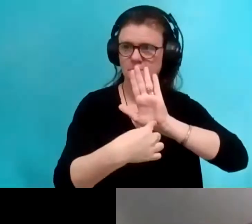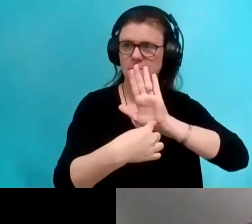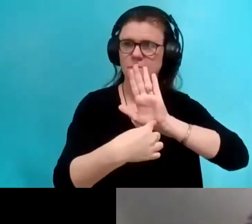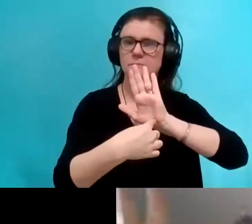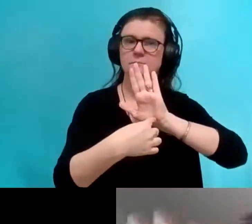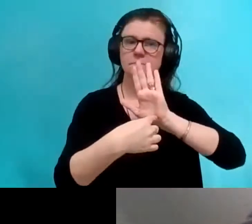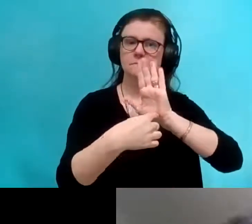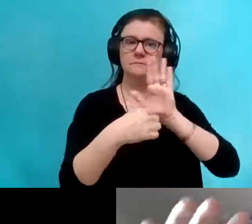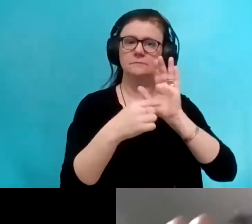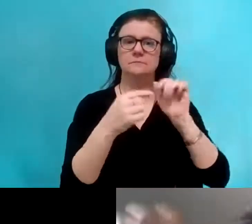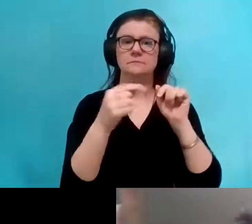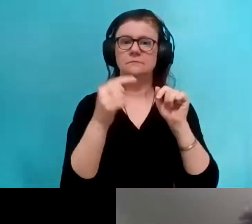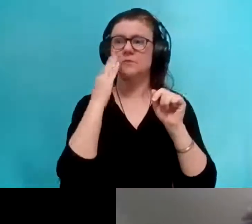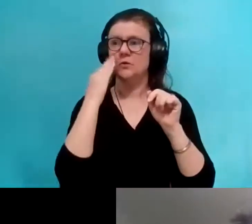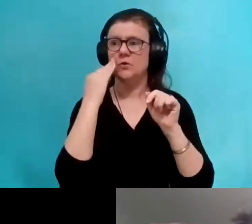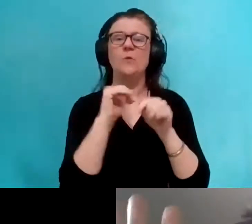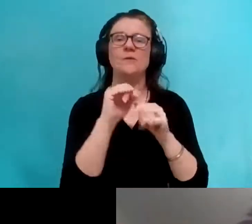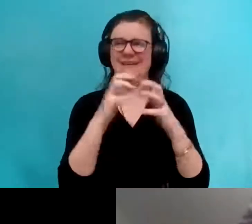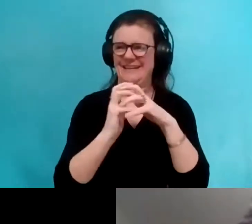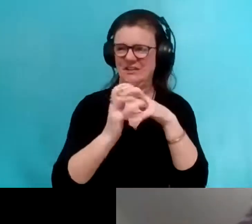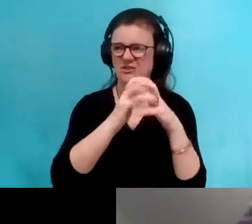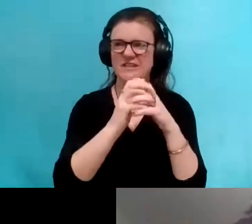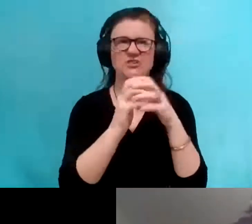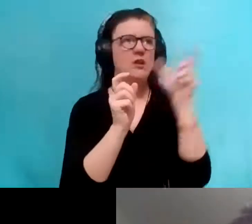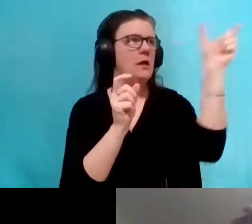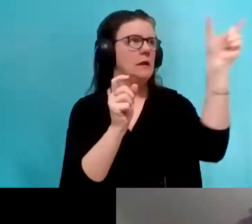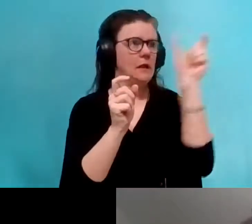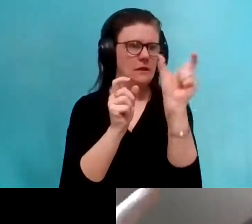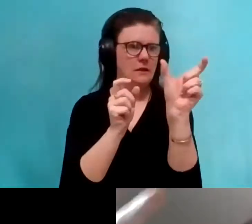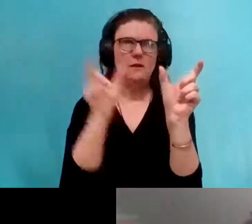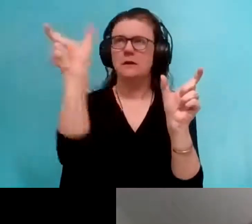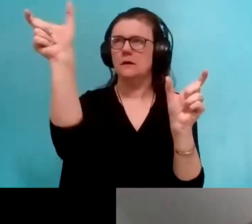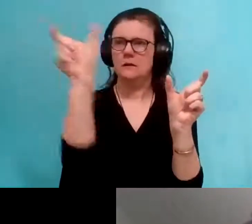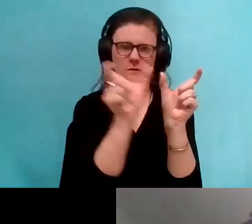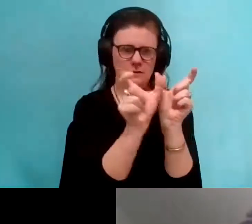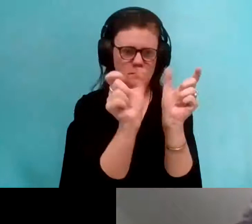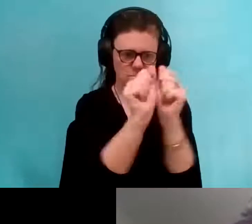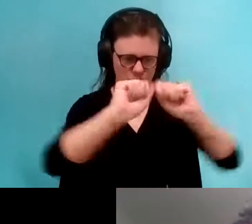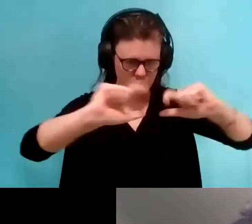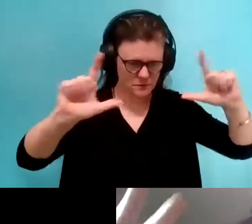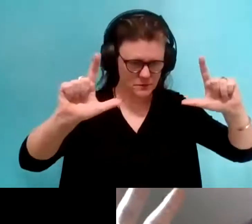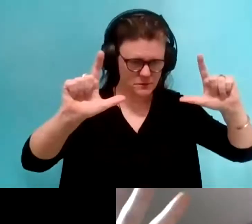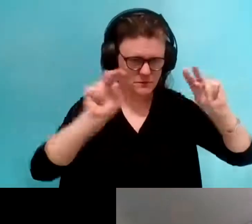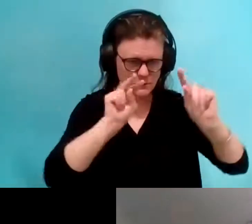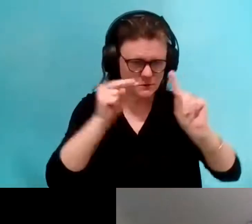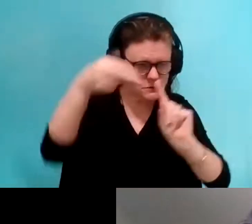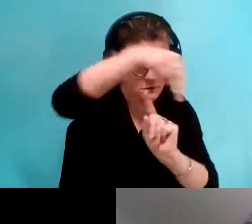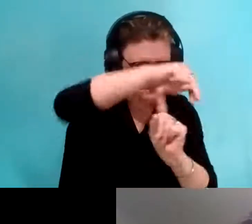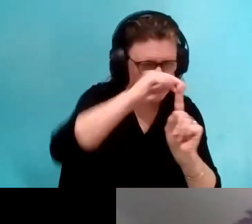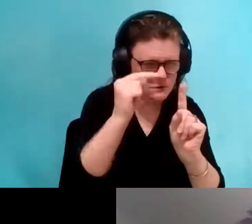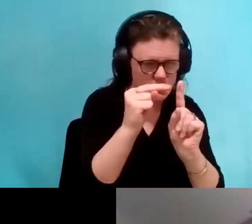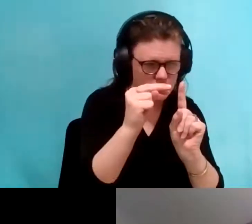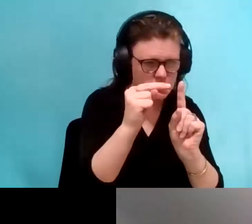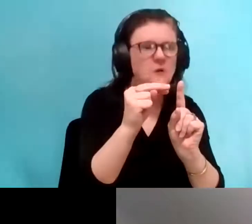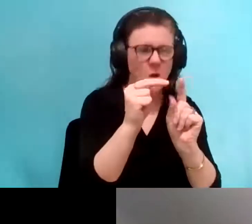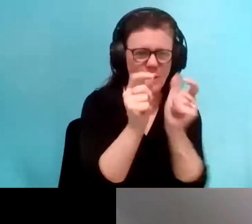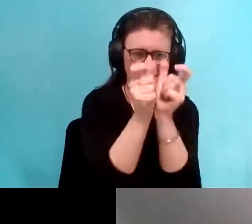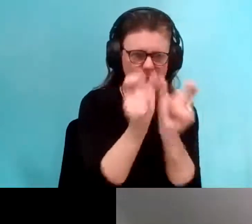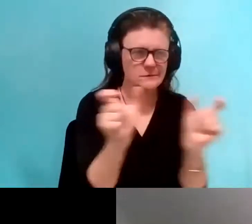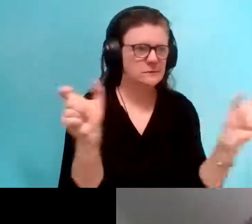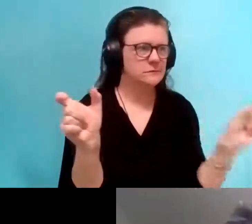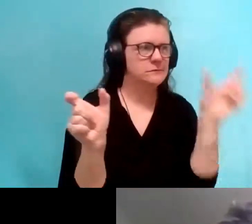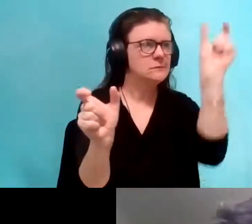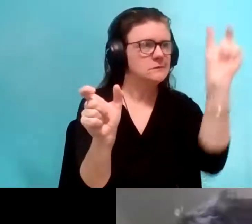in picking up those intersectionalities and those specific differences. But then having that discussion, giving time to have that discussion, and